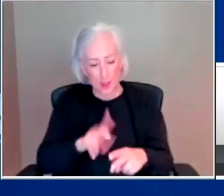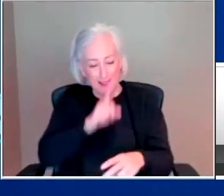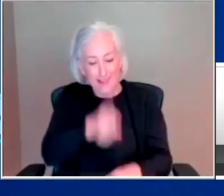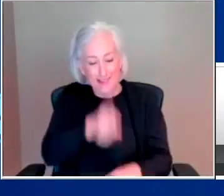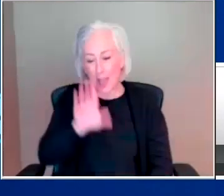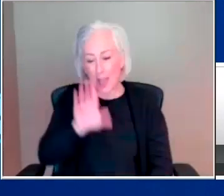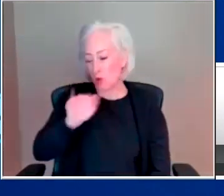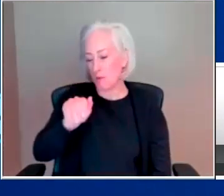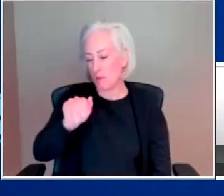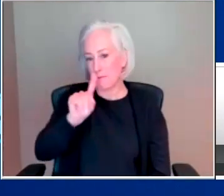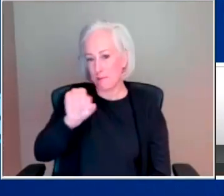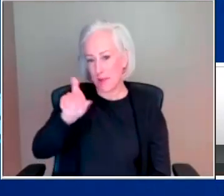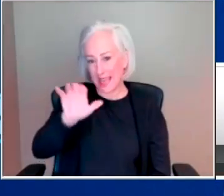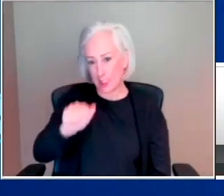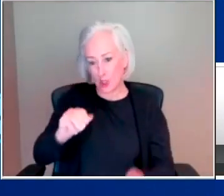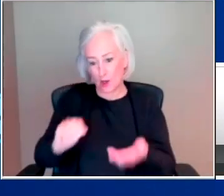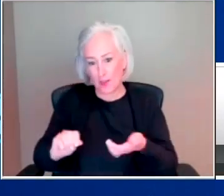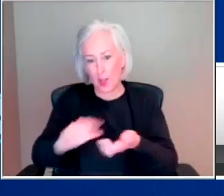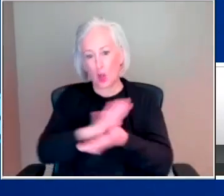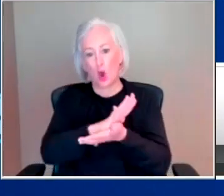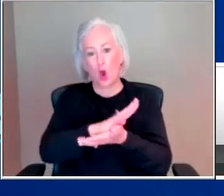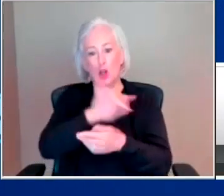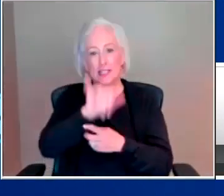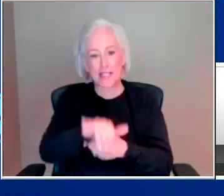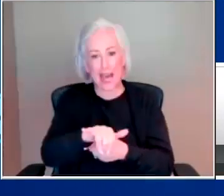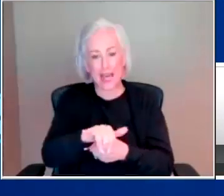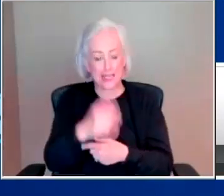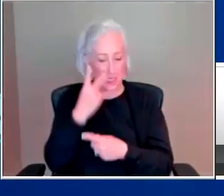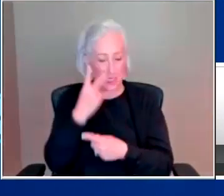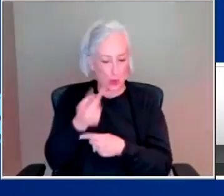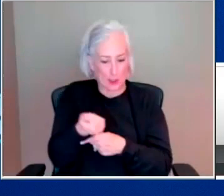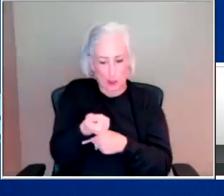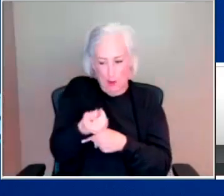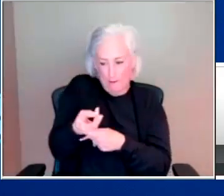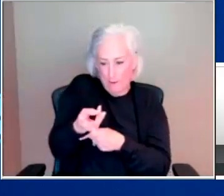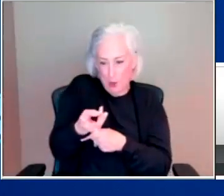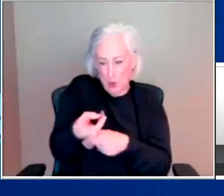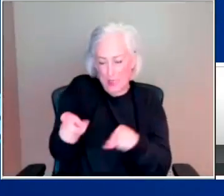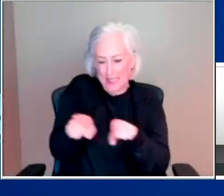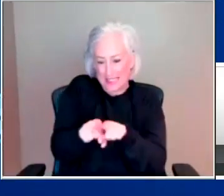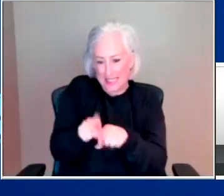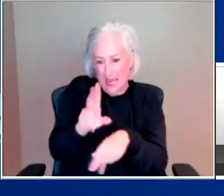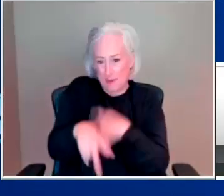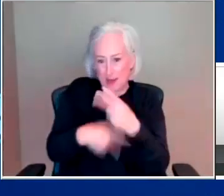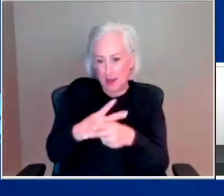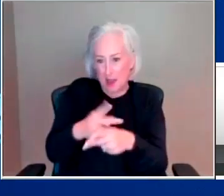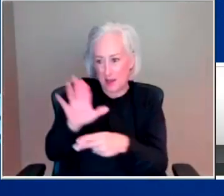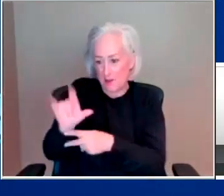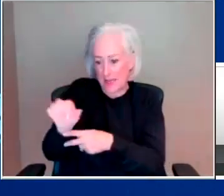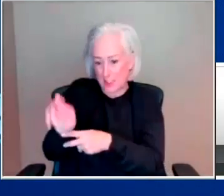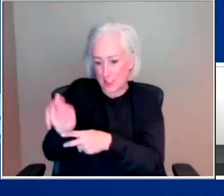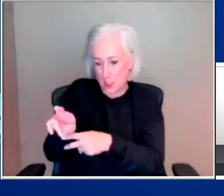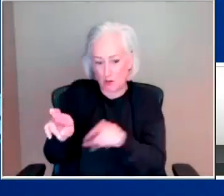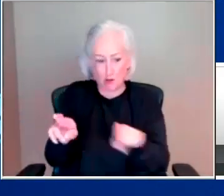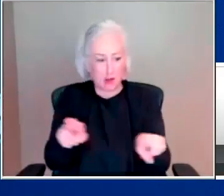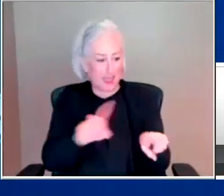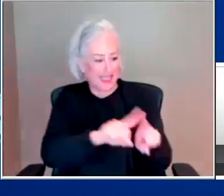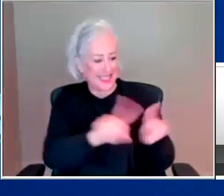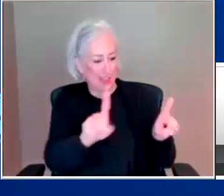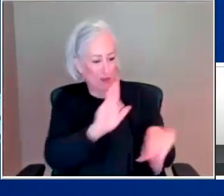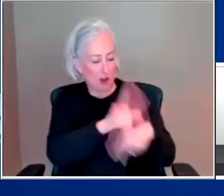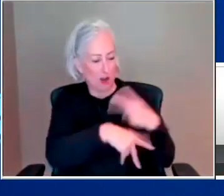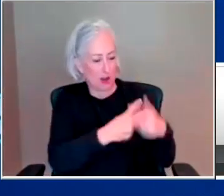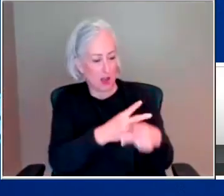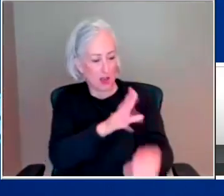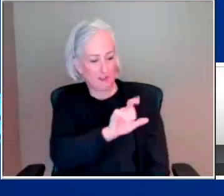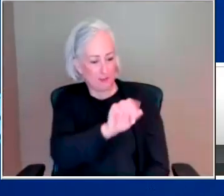causing them, there were a few cases that had the same kind of bacteria, but others had other kinds as well. So I think we need to